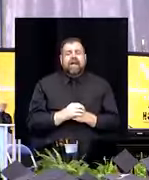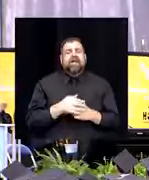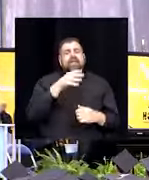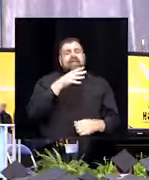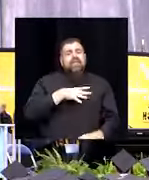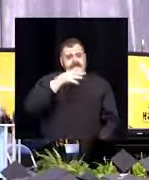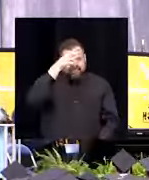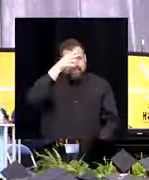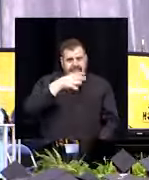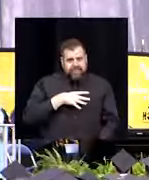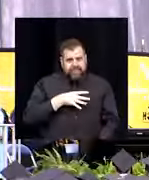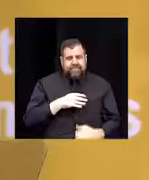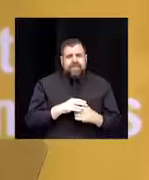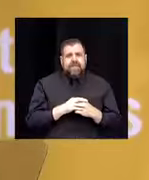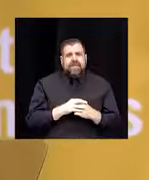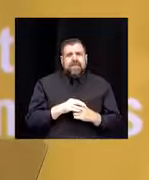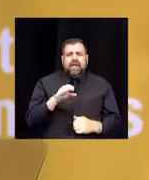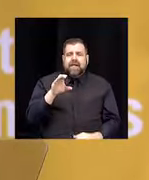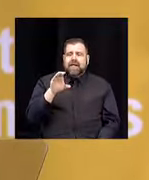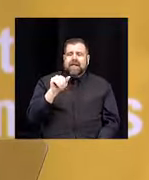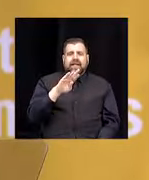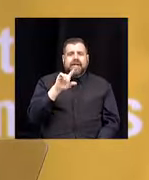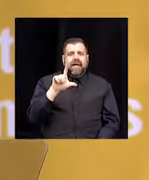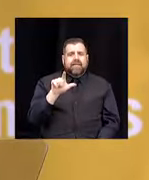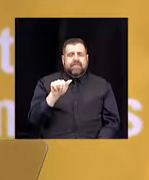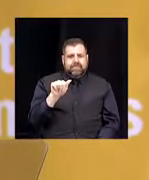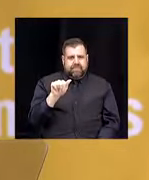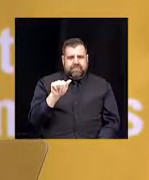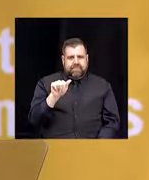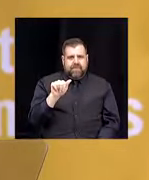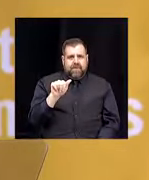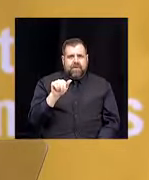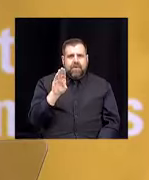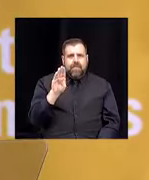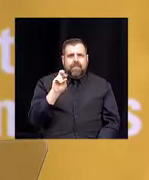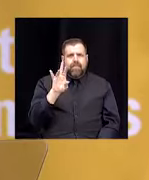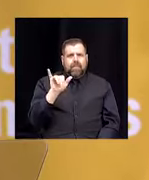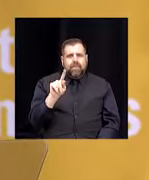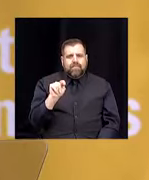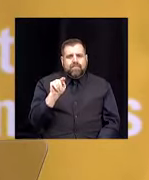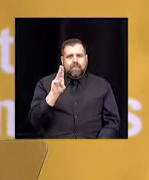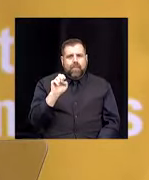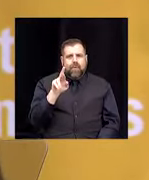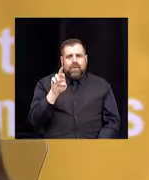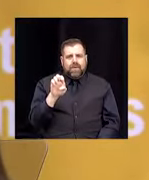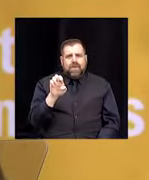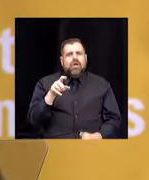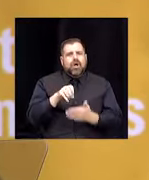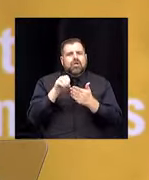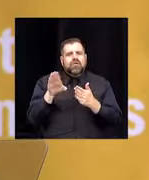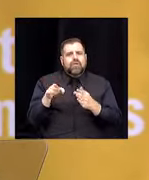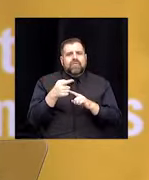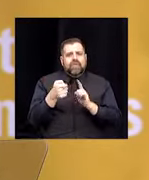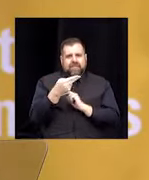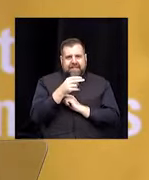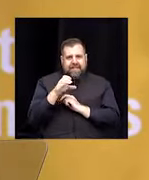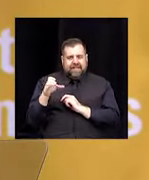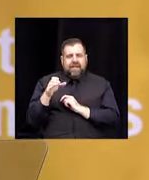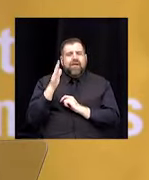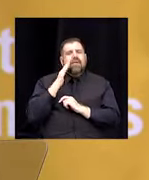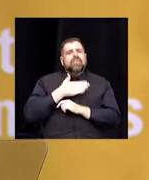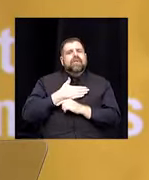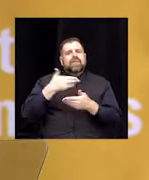Ladies and gentlemen, Kayla Boyd Moore, a music student at HCC, will lead us in our national anthem. Please join me